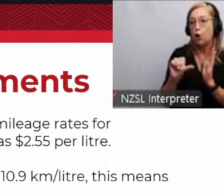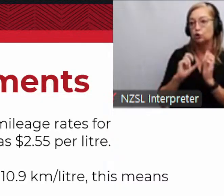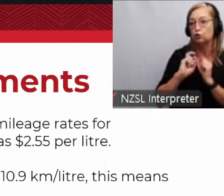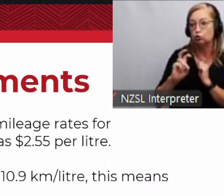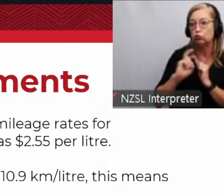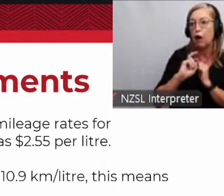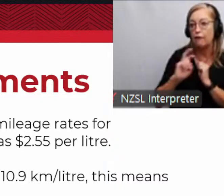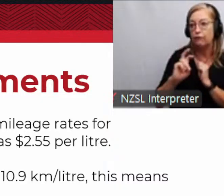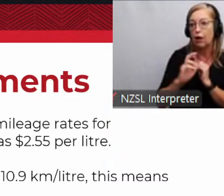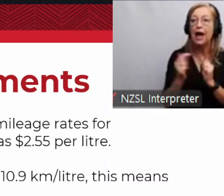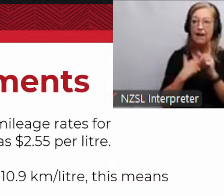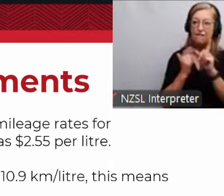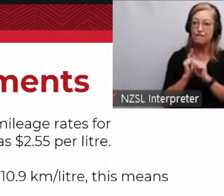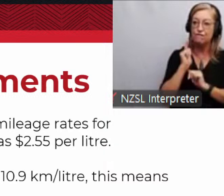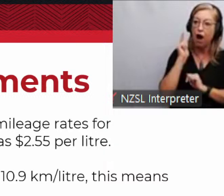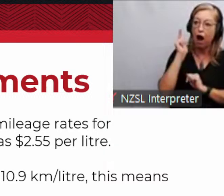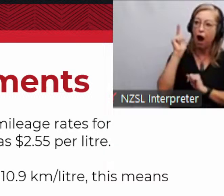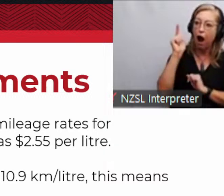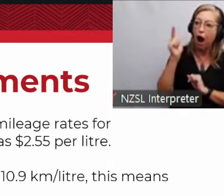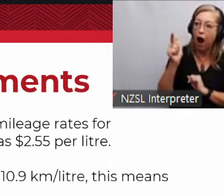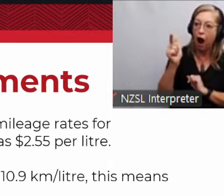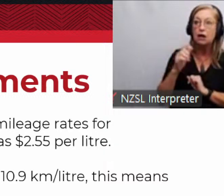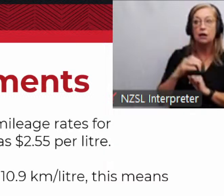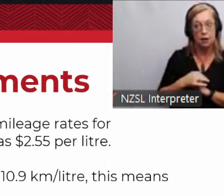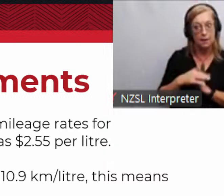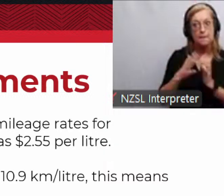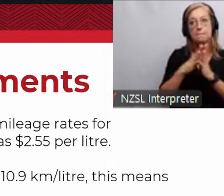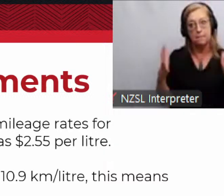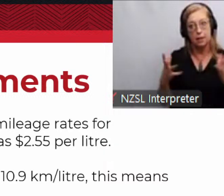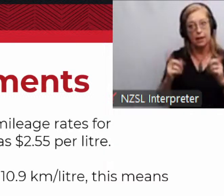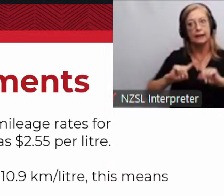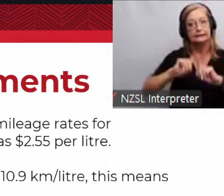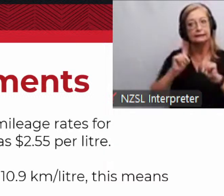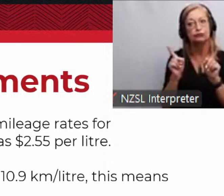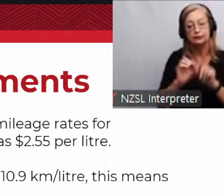travelling a long way, that makes a significant difference.